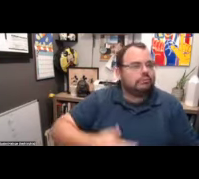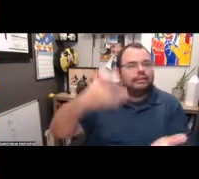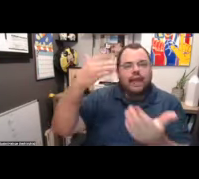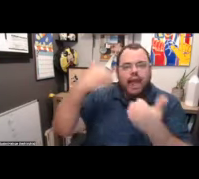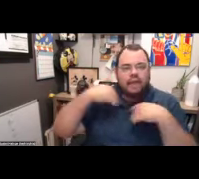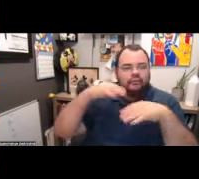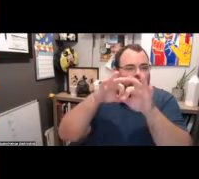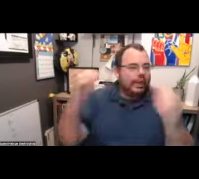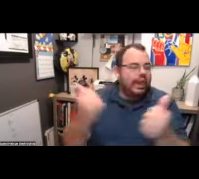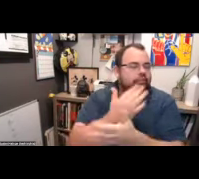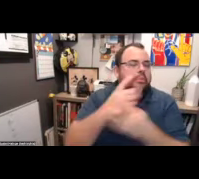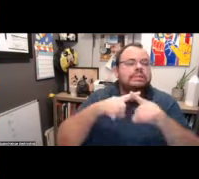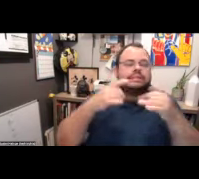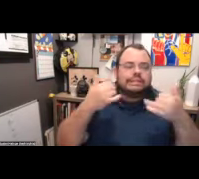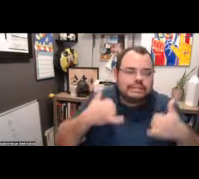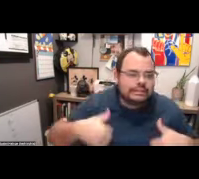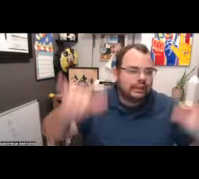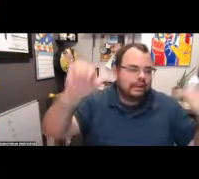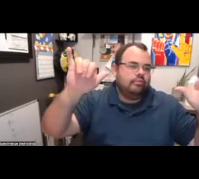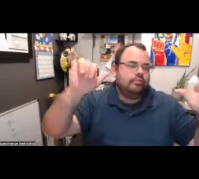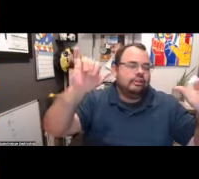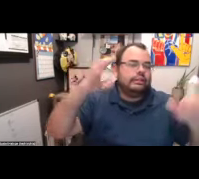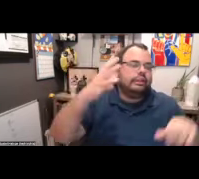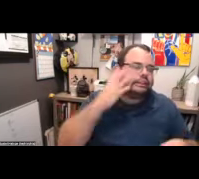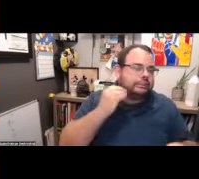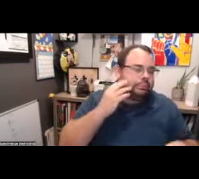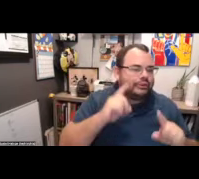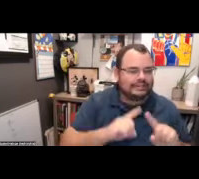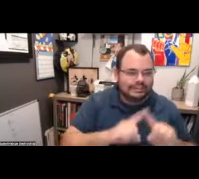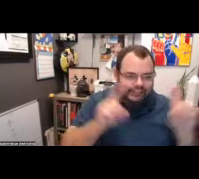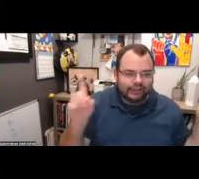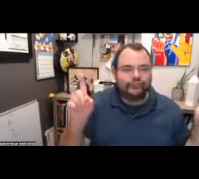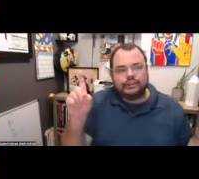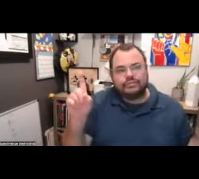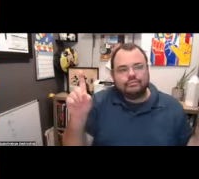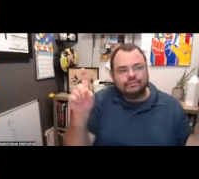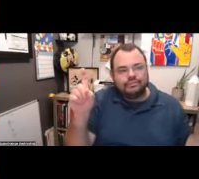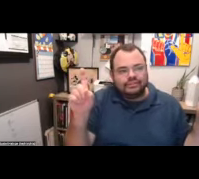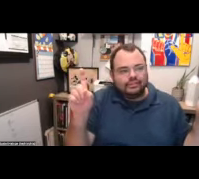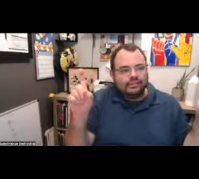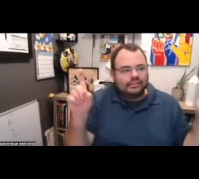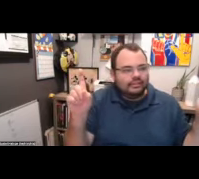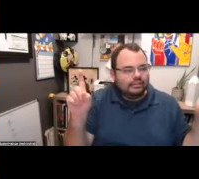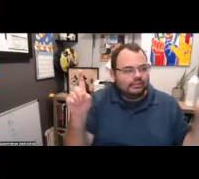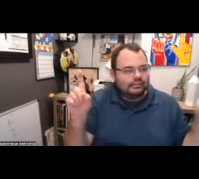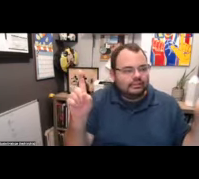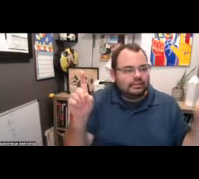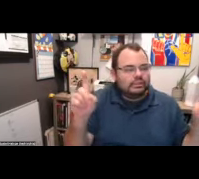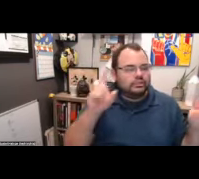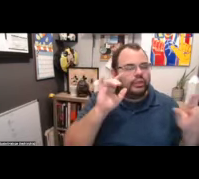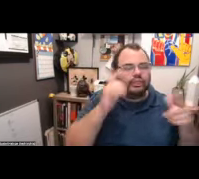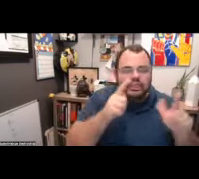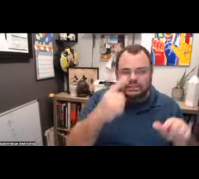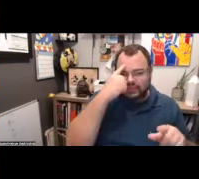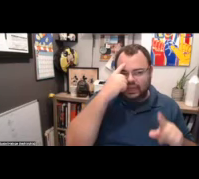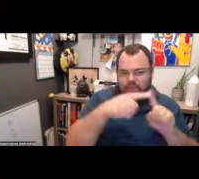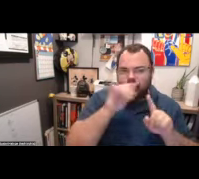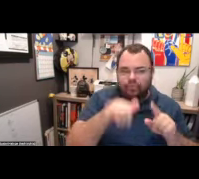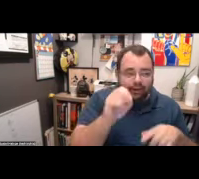believe, the white coat, right? Those with degrees, but still, experience makes a